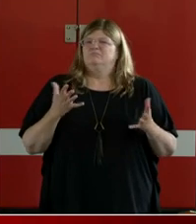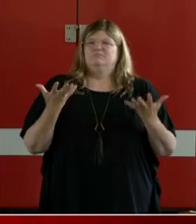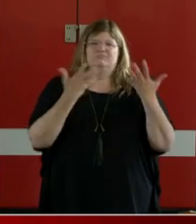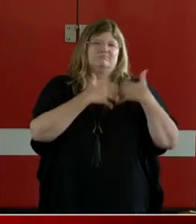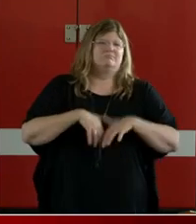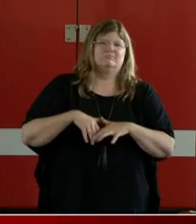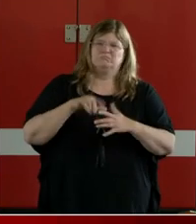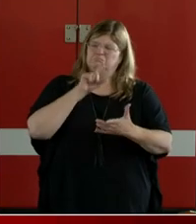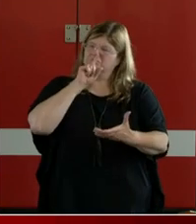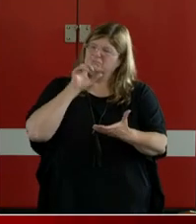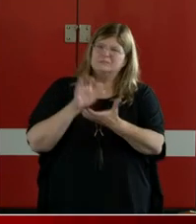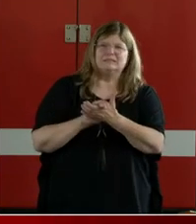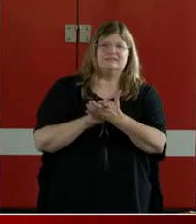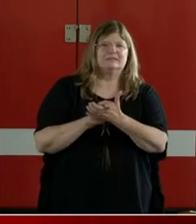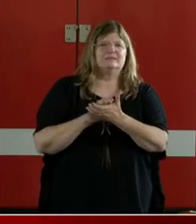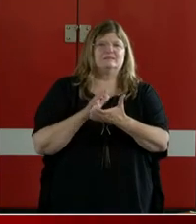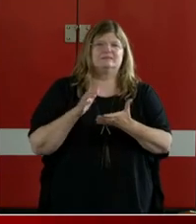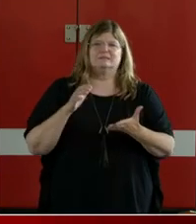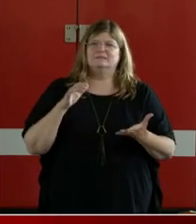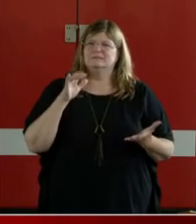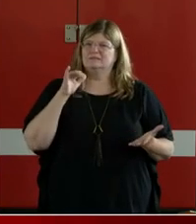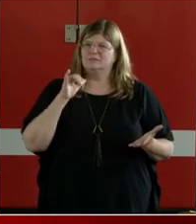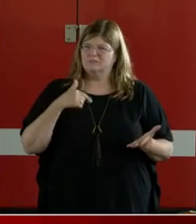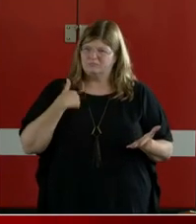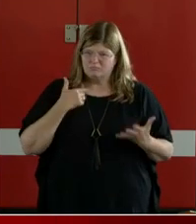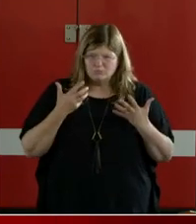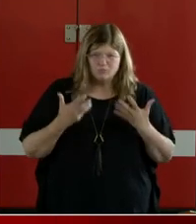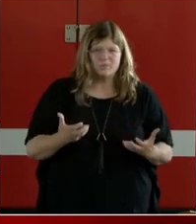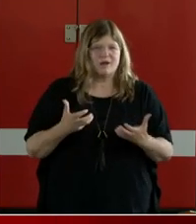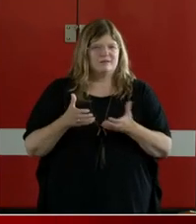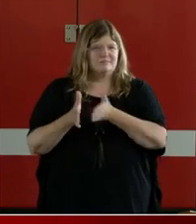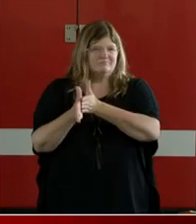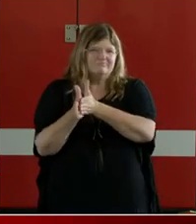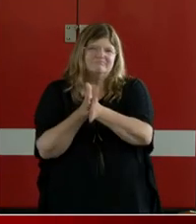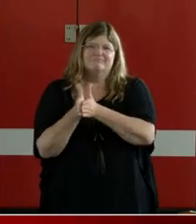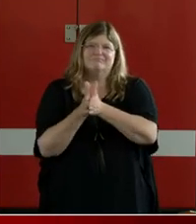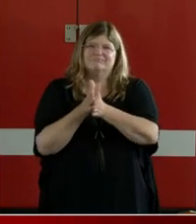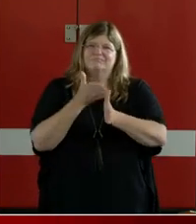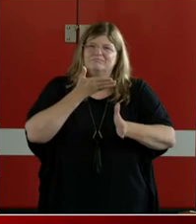I hope to emulate the best of all of you as the fire and EMS chief.